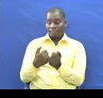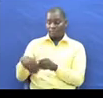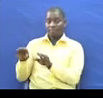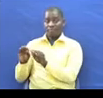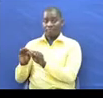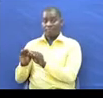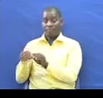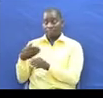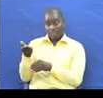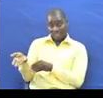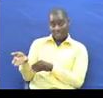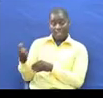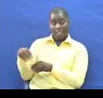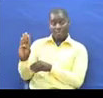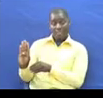set B,